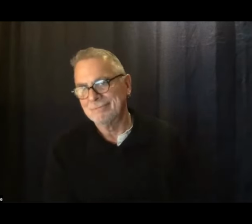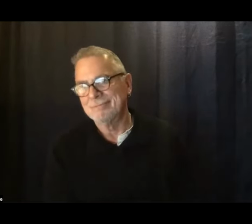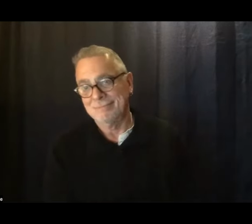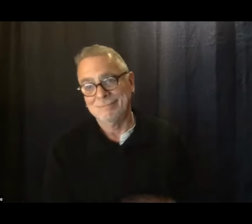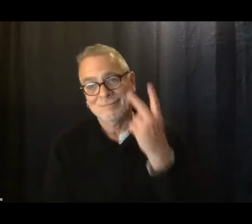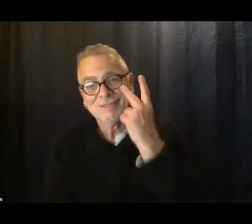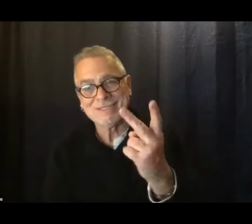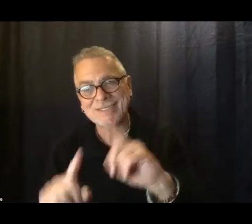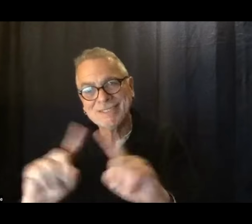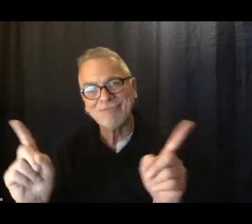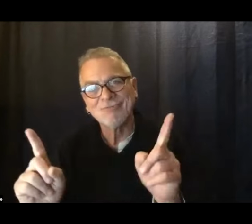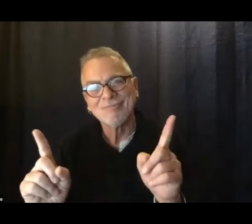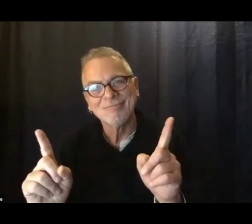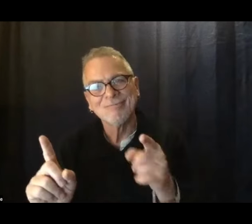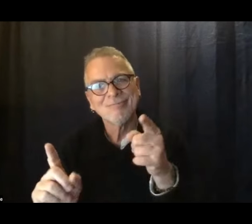it's xenophobe.